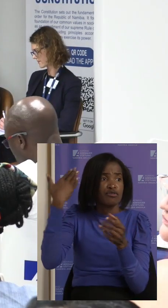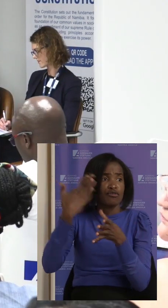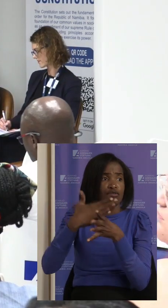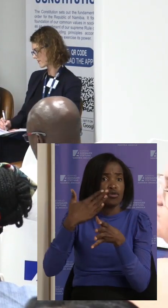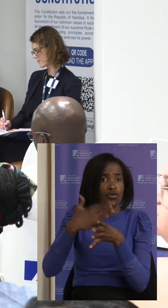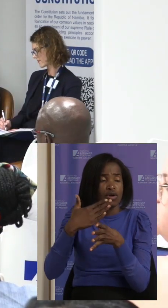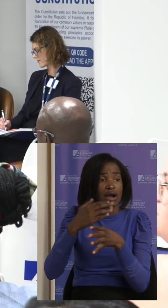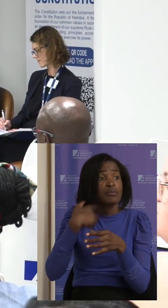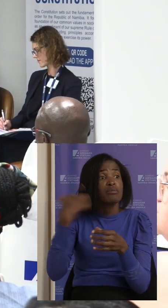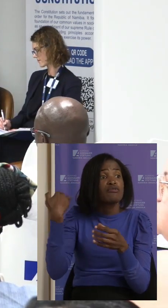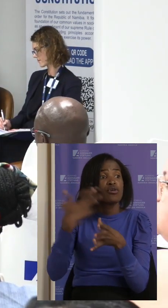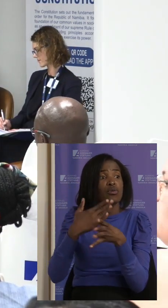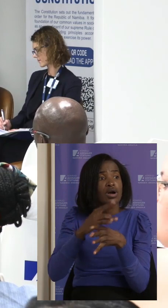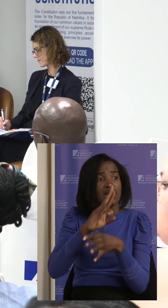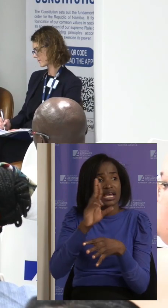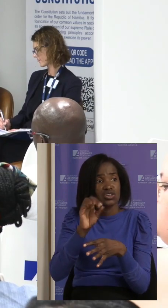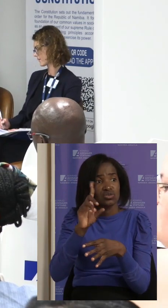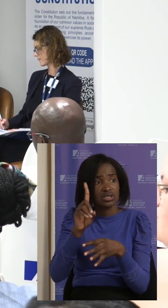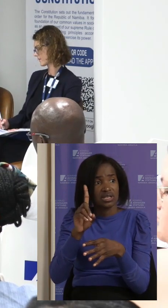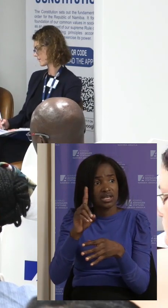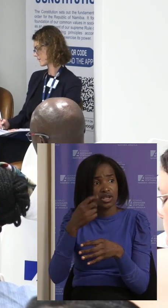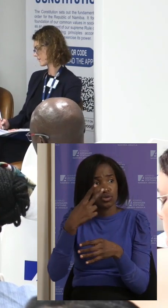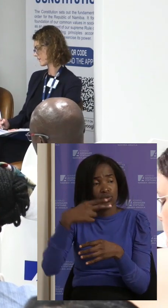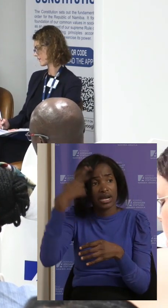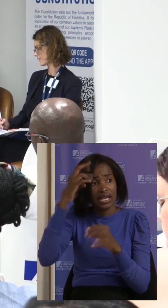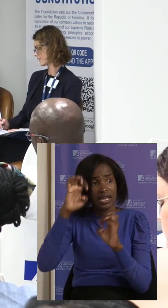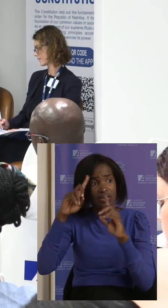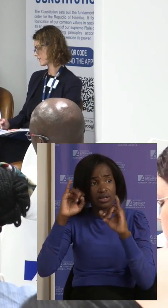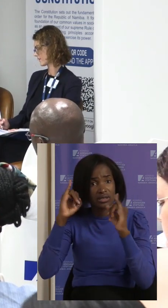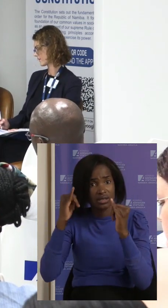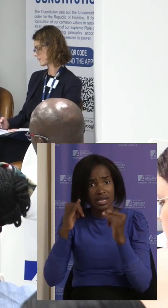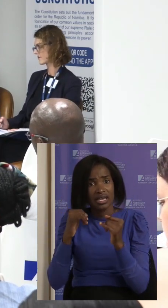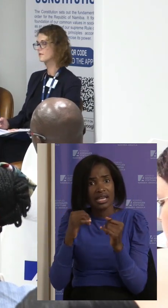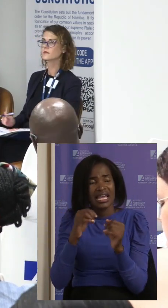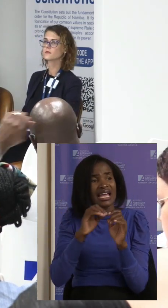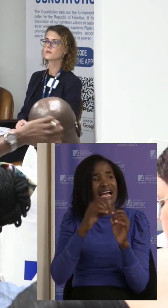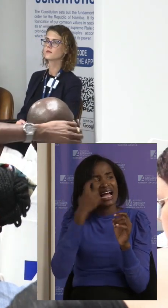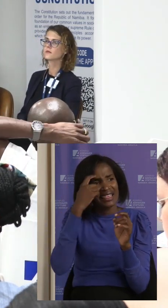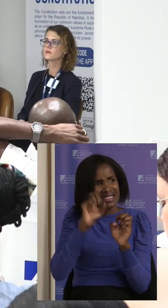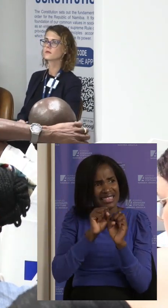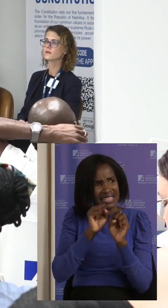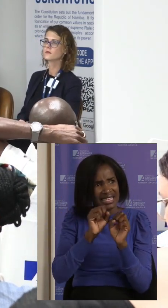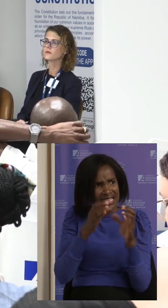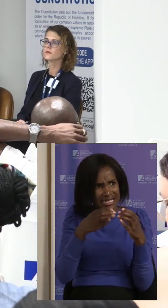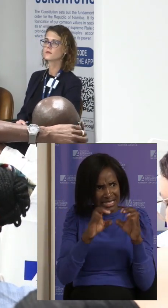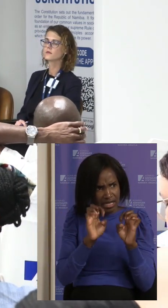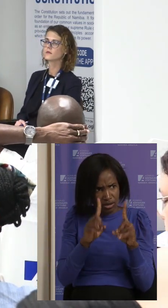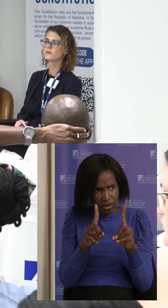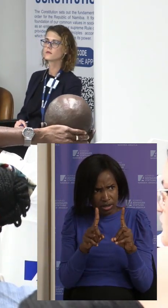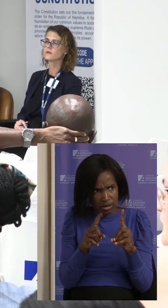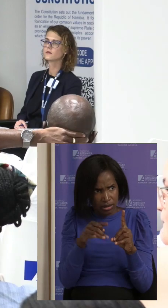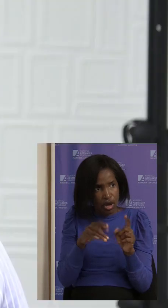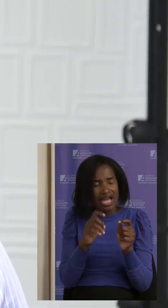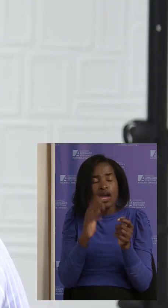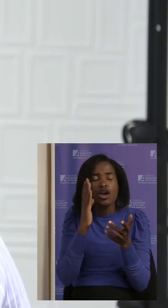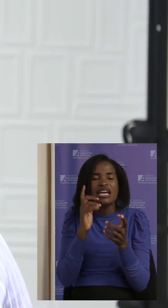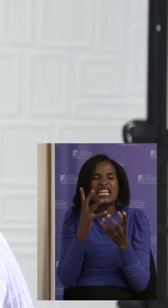an HOD. I think the education sector in Namibia really needs